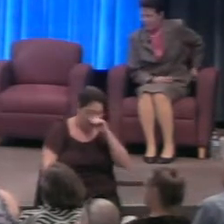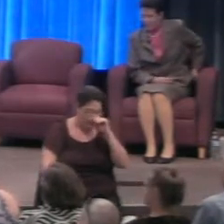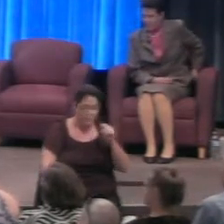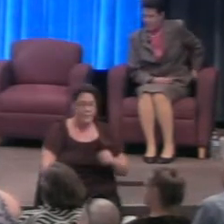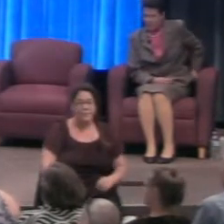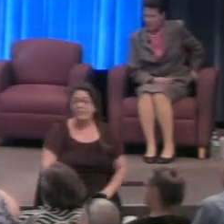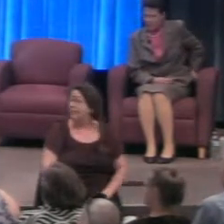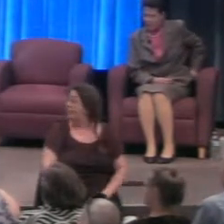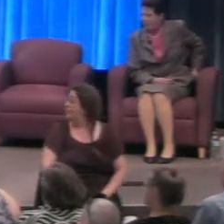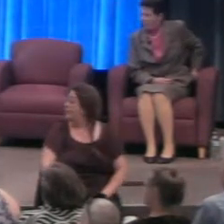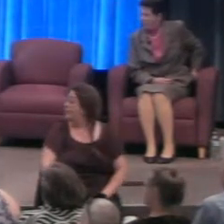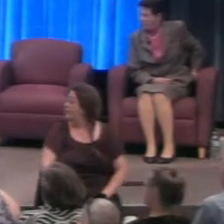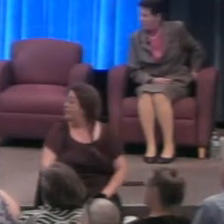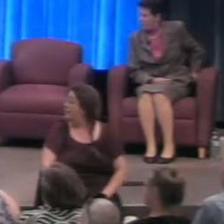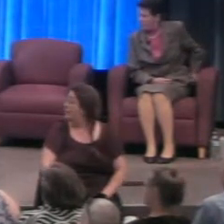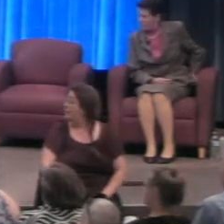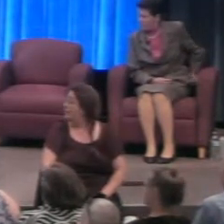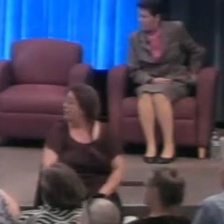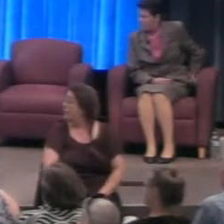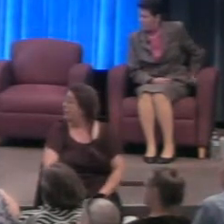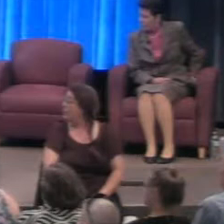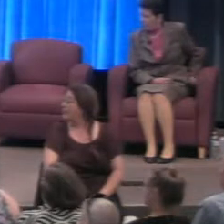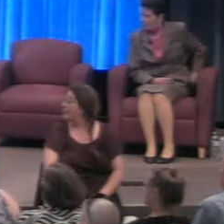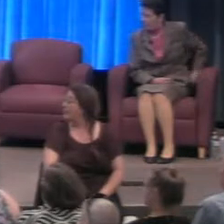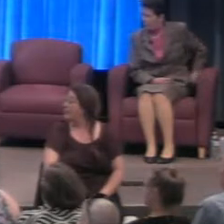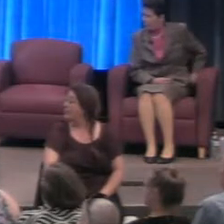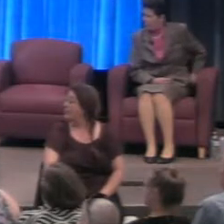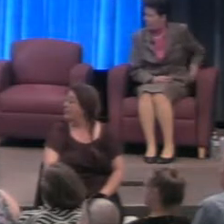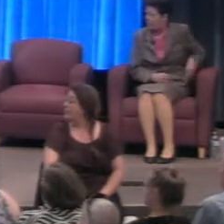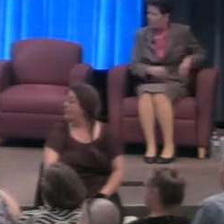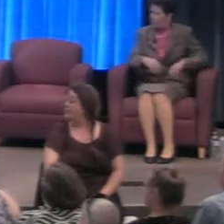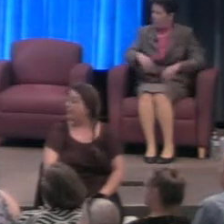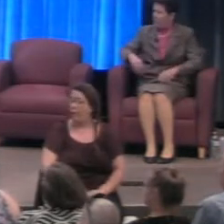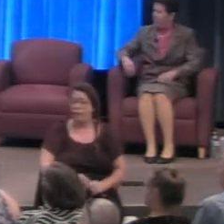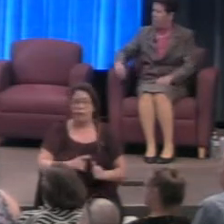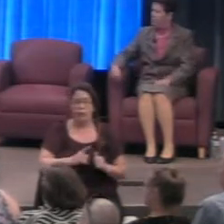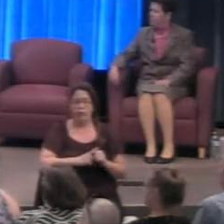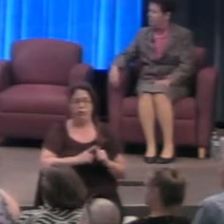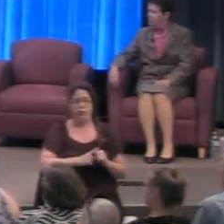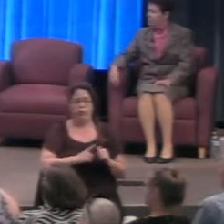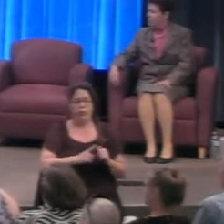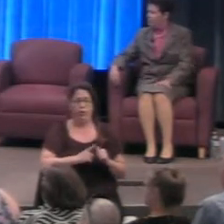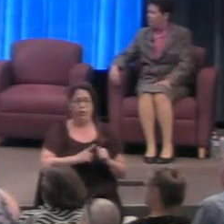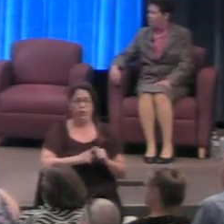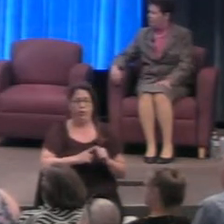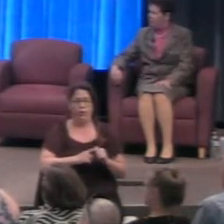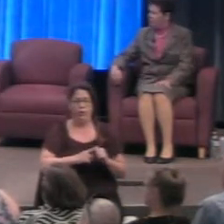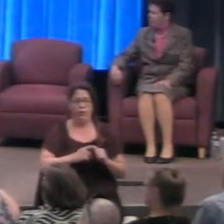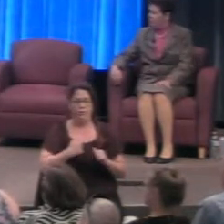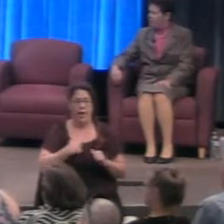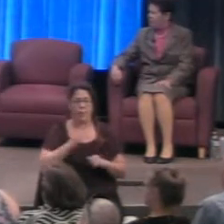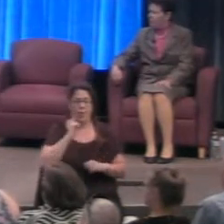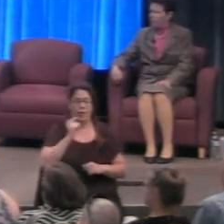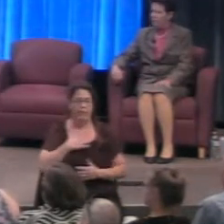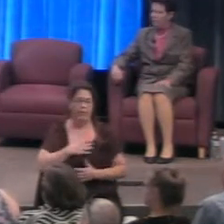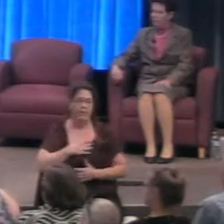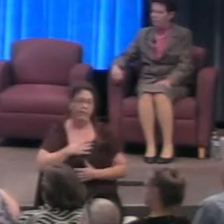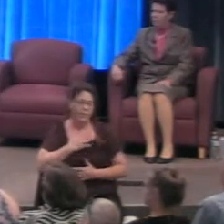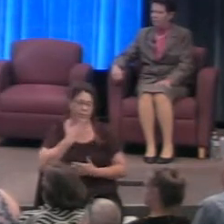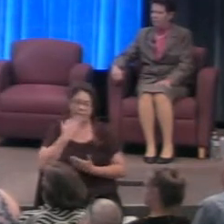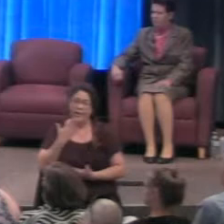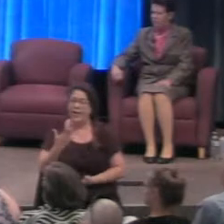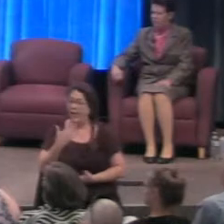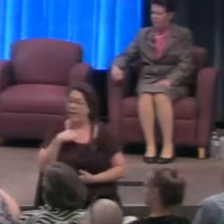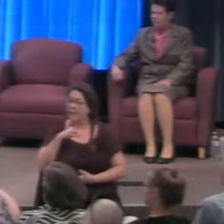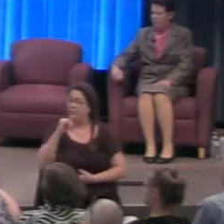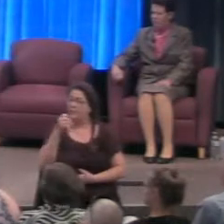Well, first, let's see, I would like to thank Jessica for that